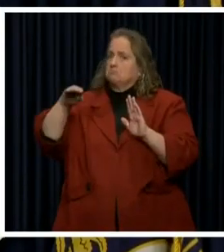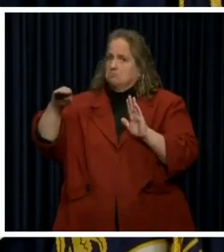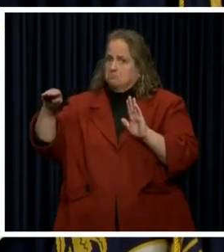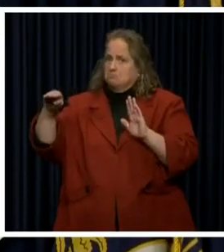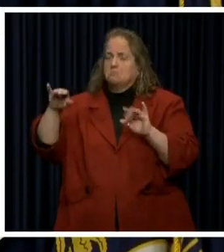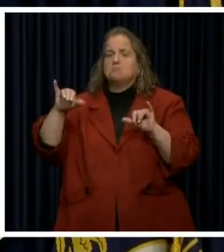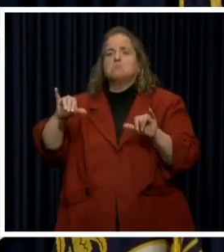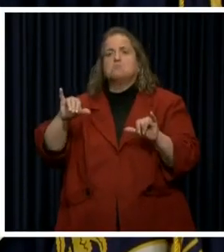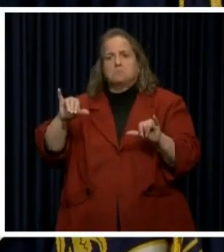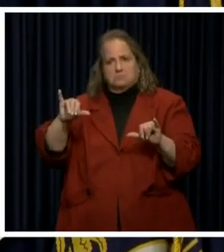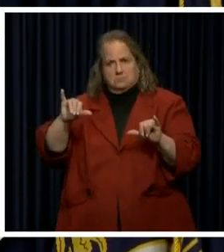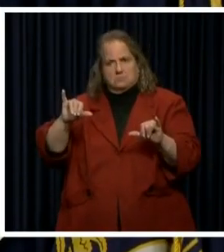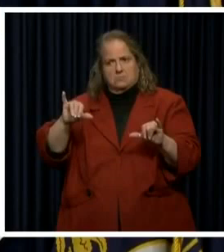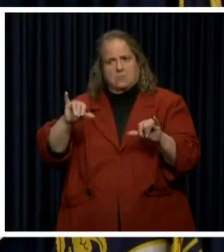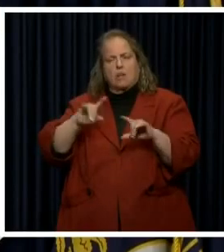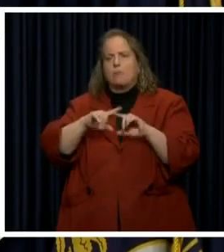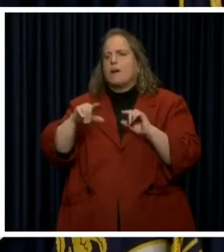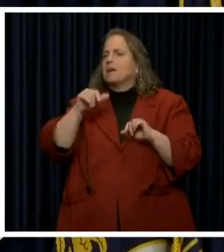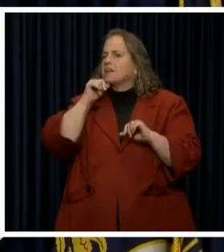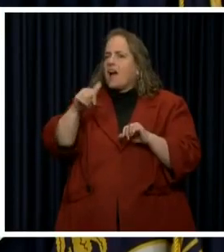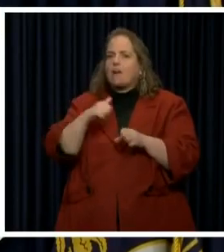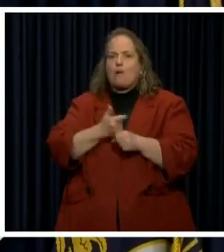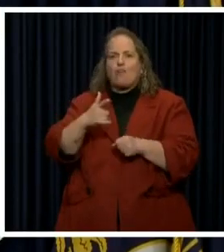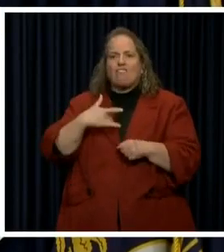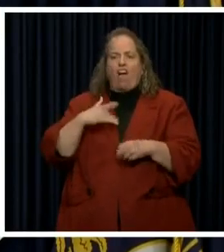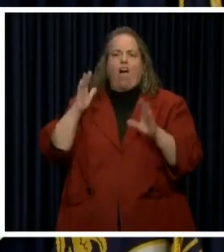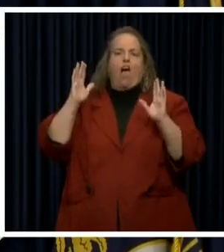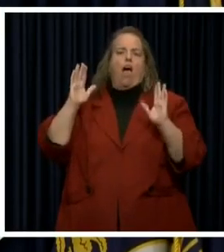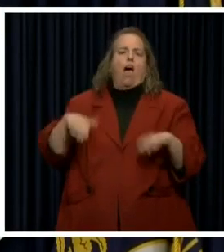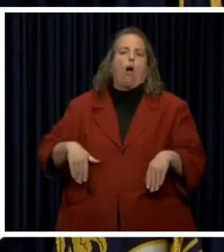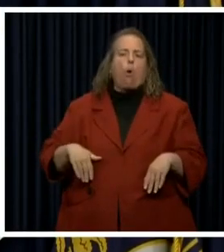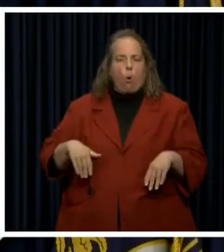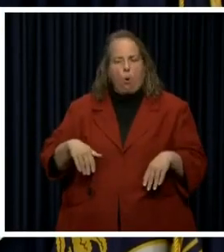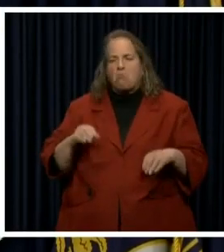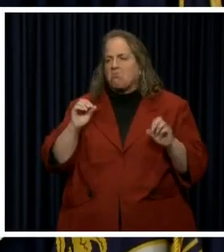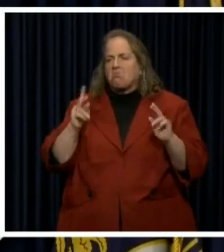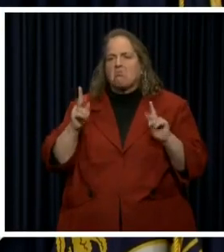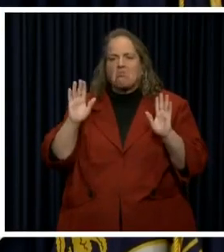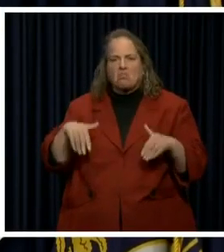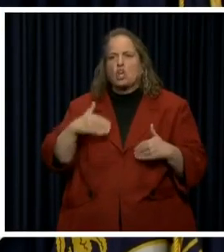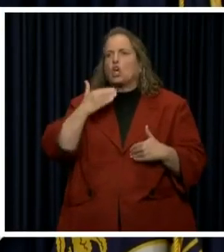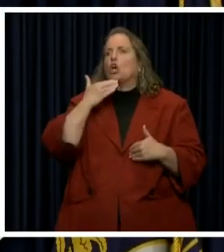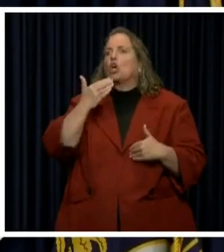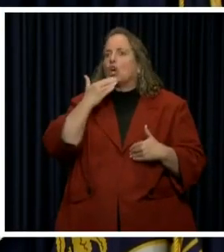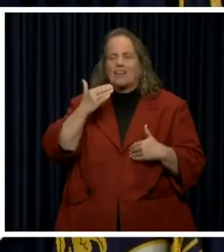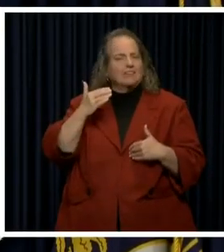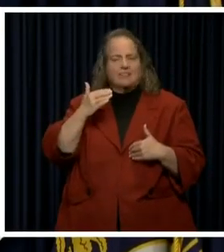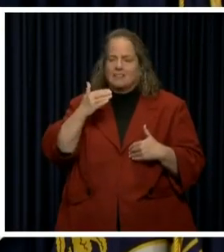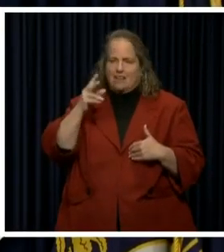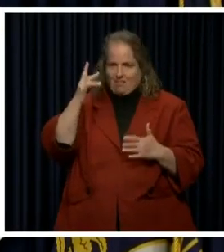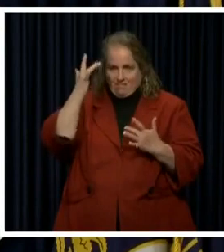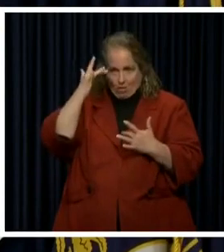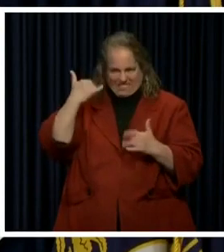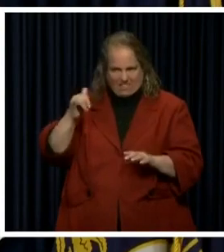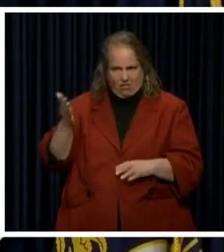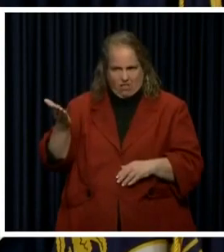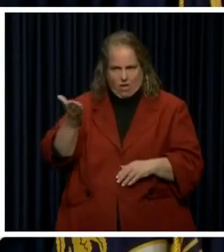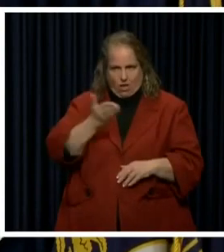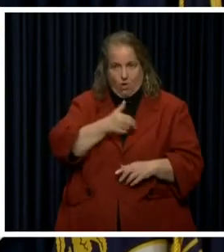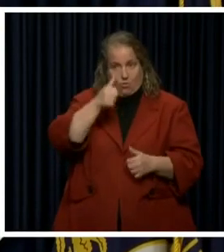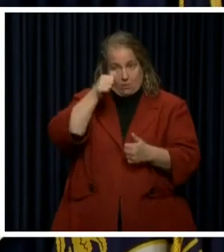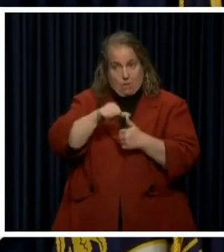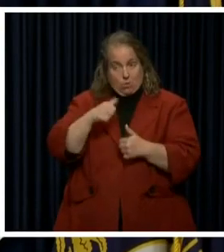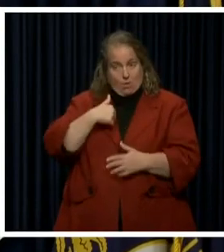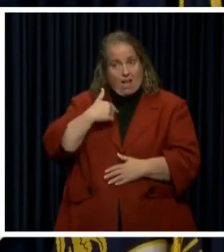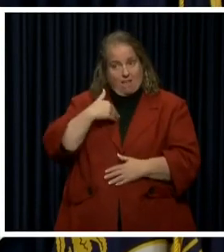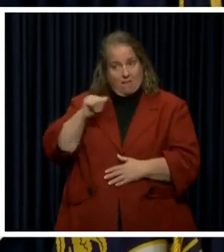that are plateaued, but that shouldn't lull us to sleep. We know the virus is still out there. Let's remember that we've got a child that needs